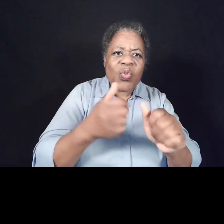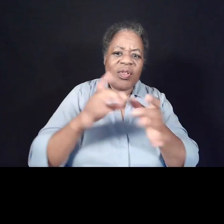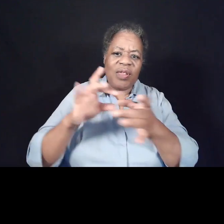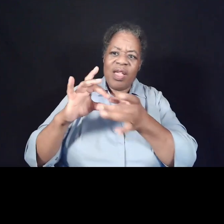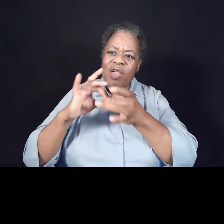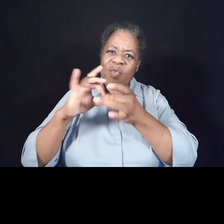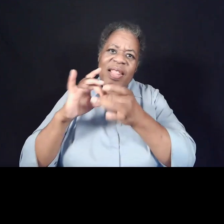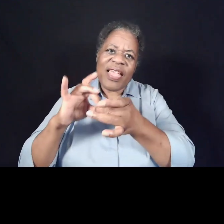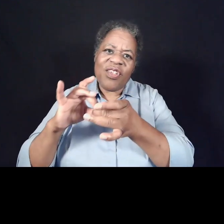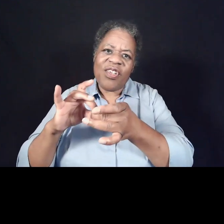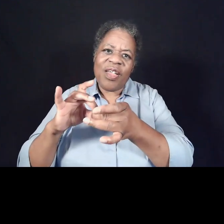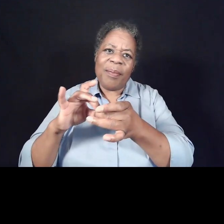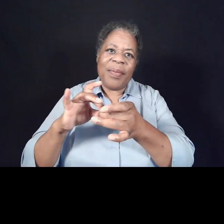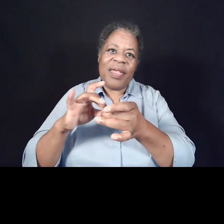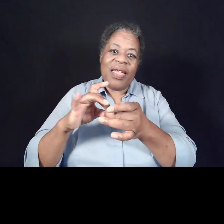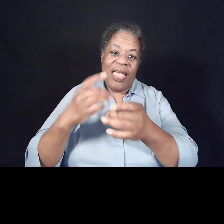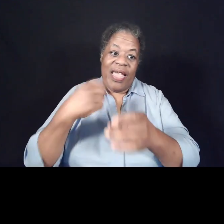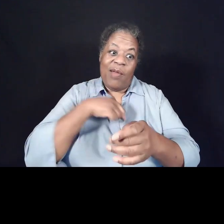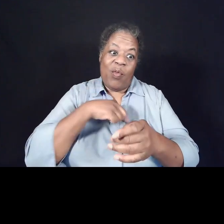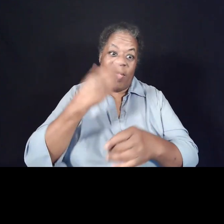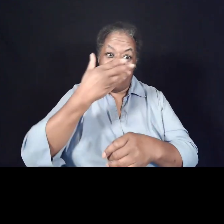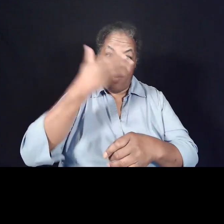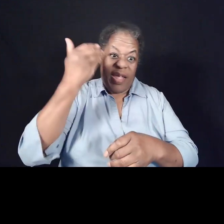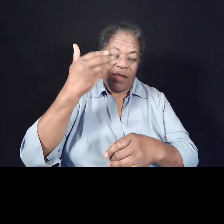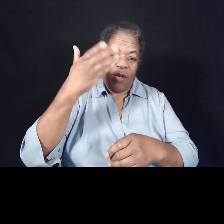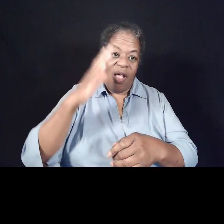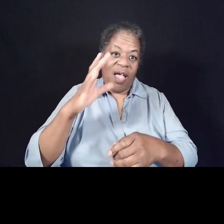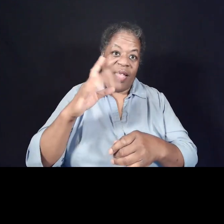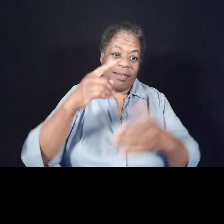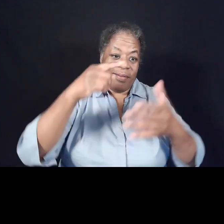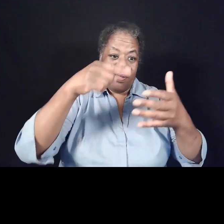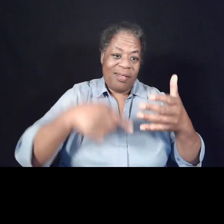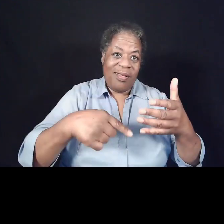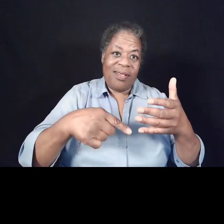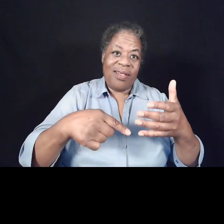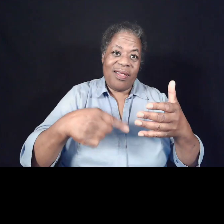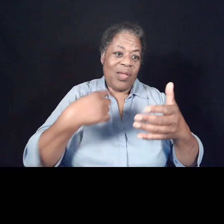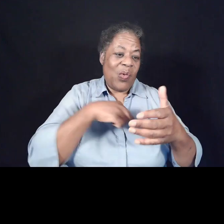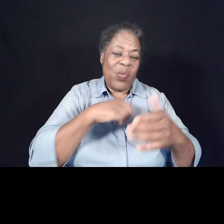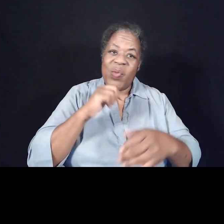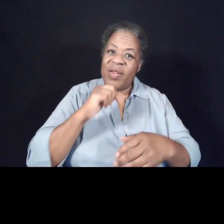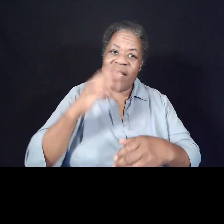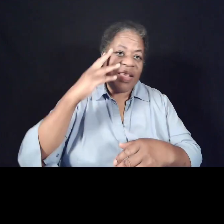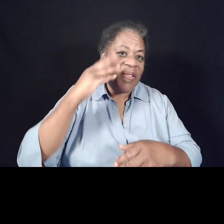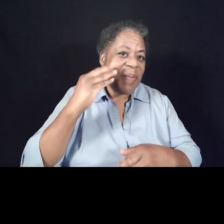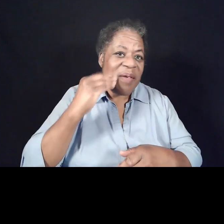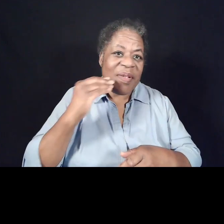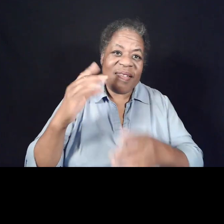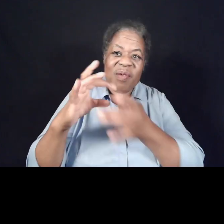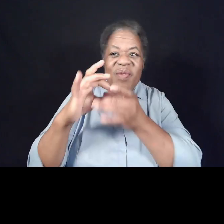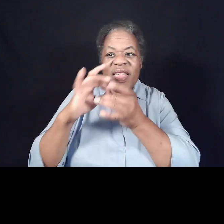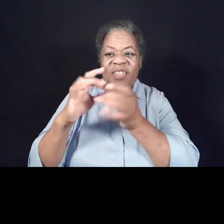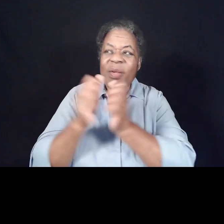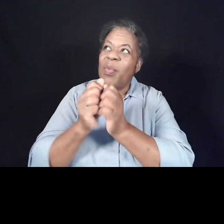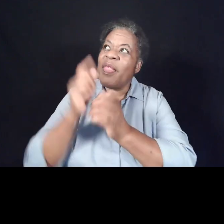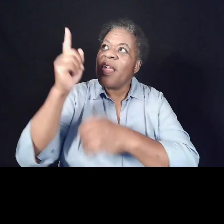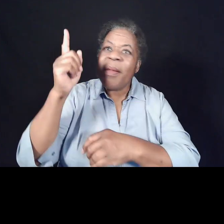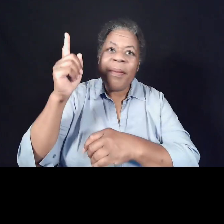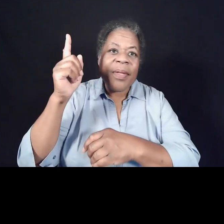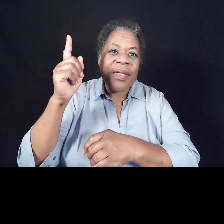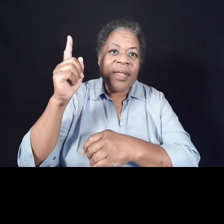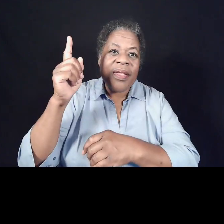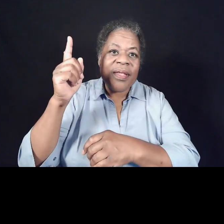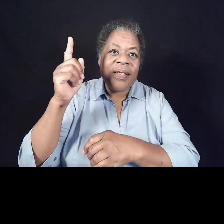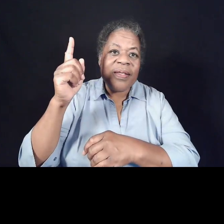not inviting God into, that we're not experiencing in relationship with him?